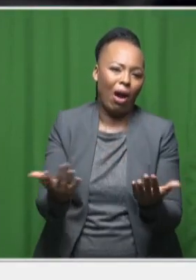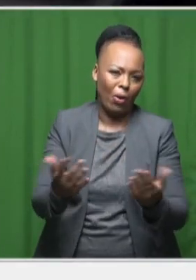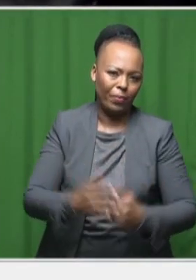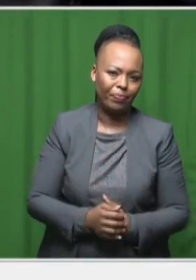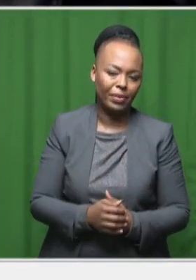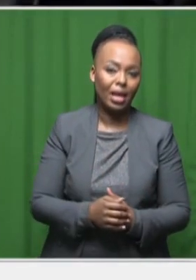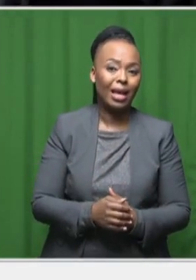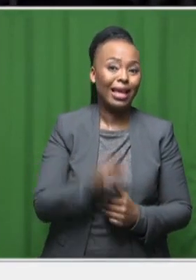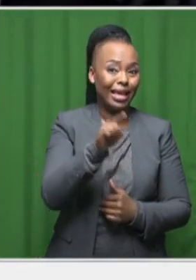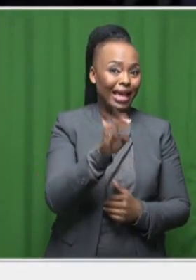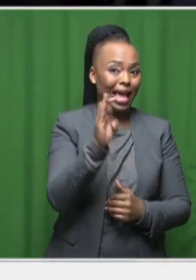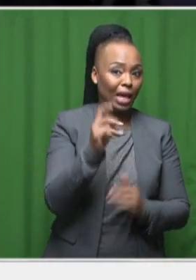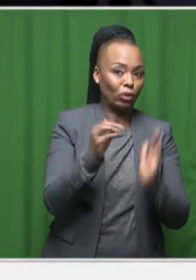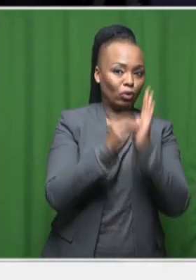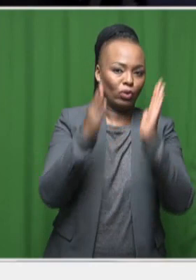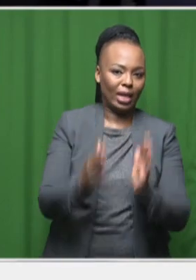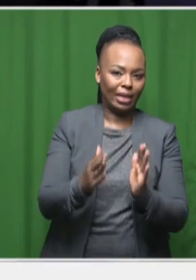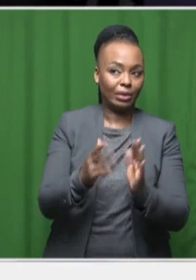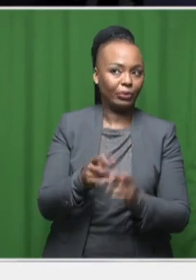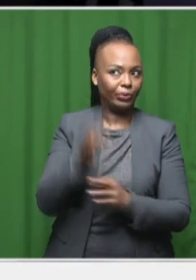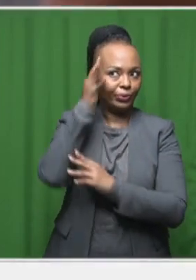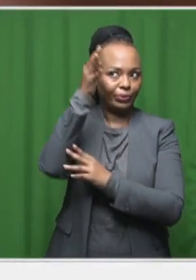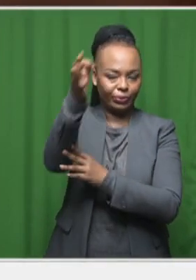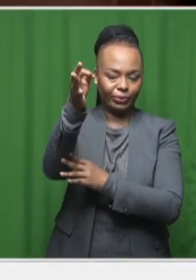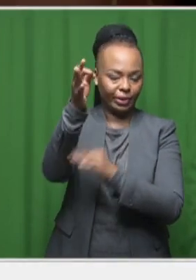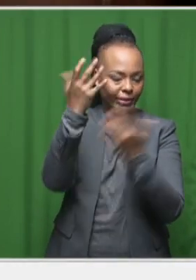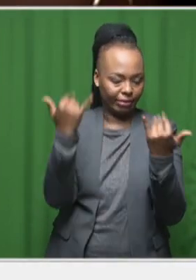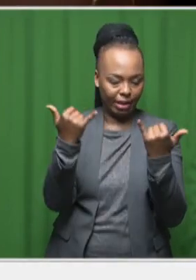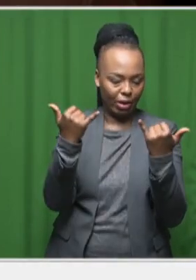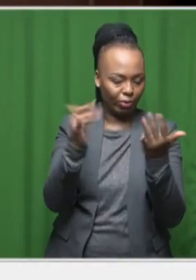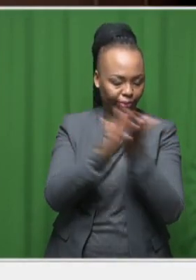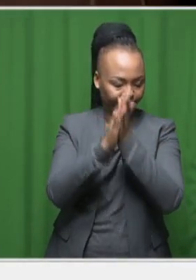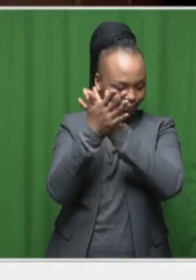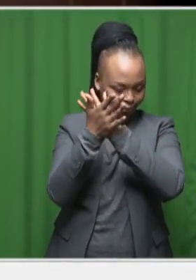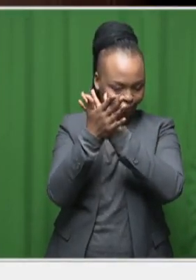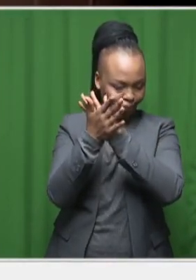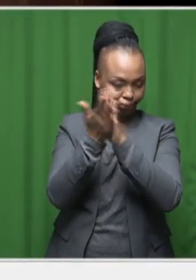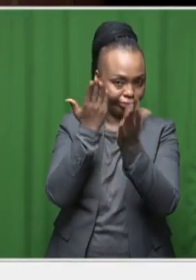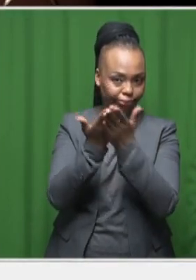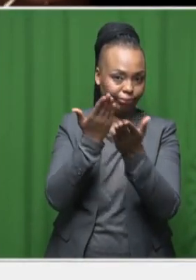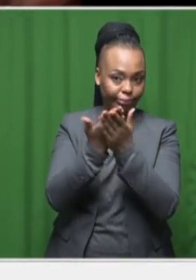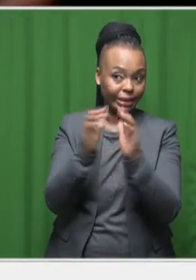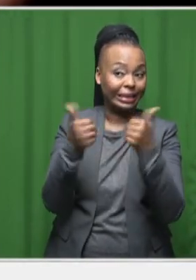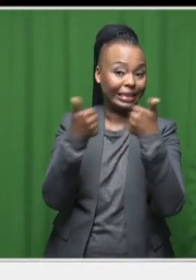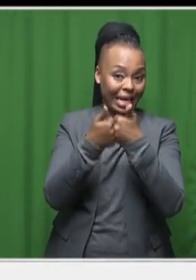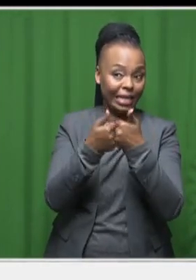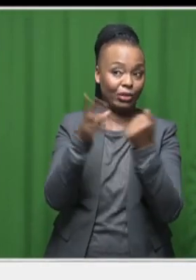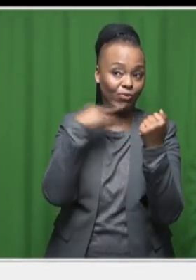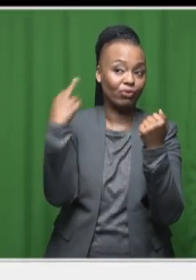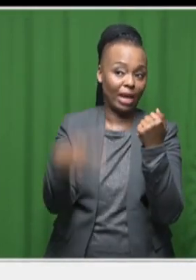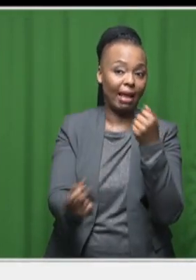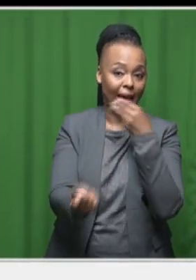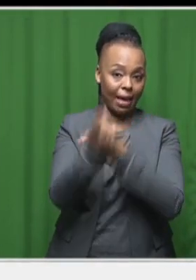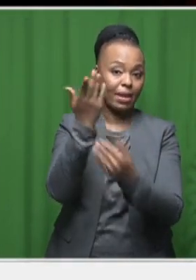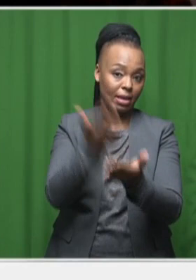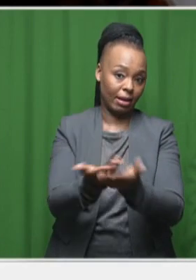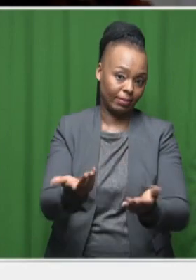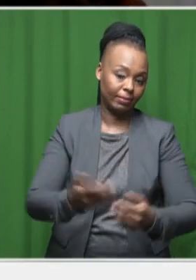find themselves as future tertiary administrators grapple with some of the hard realities they might